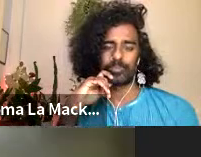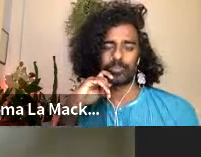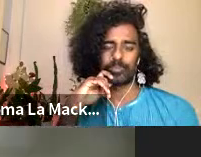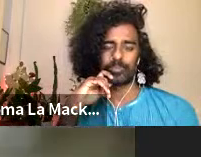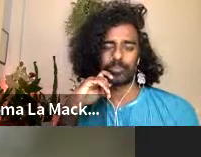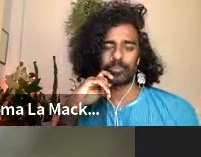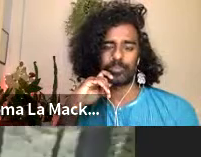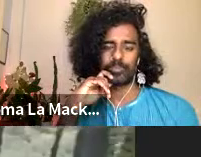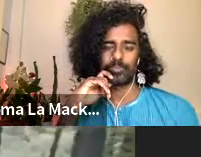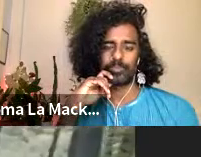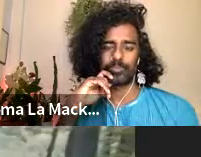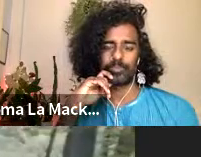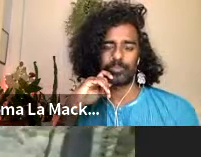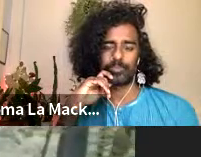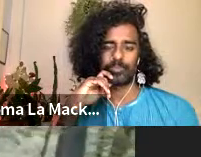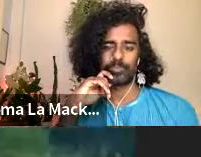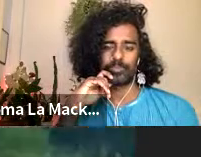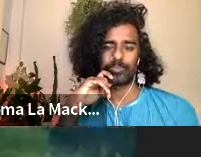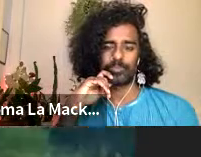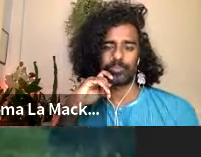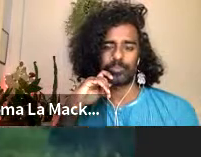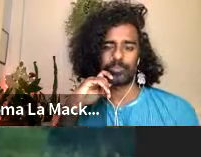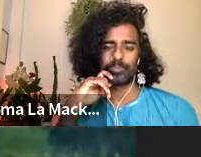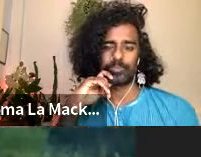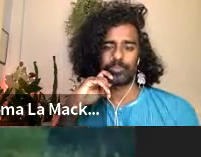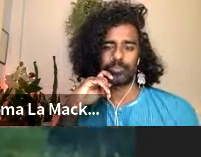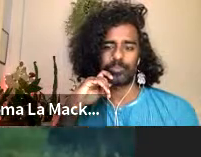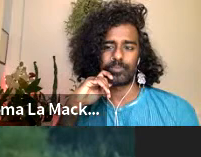and warrior women of history.